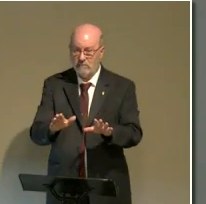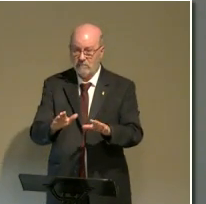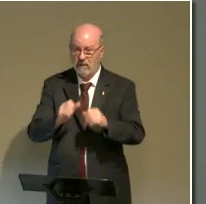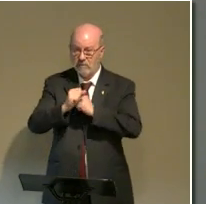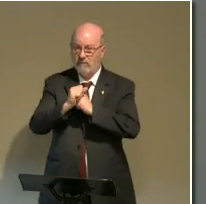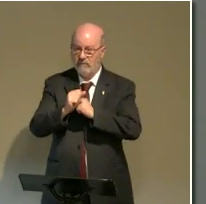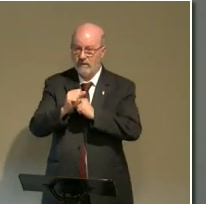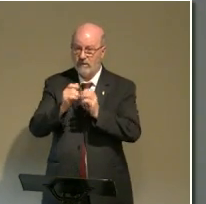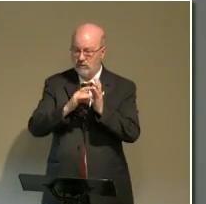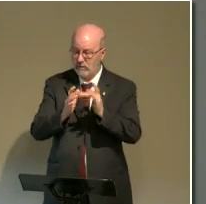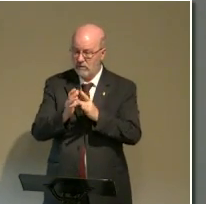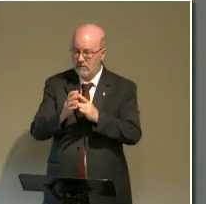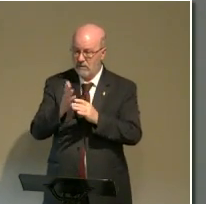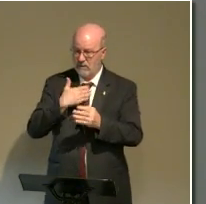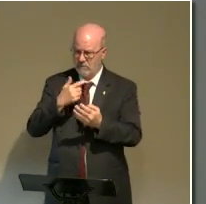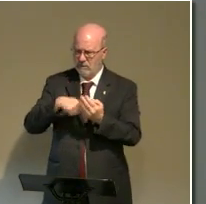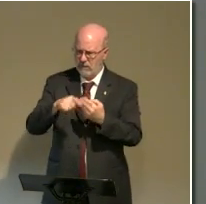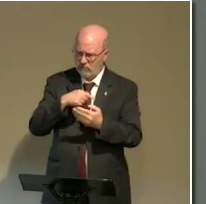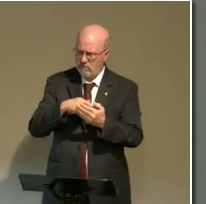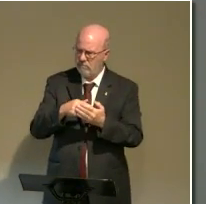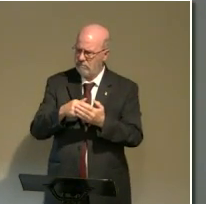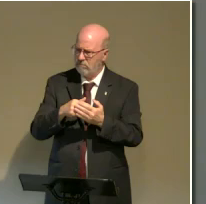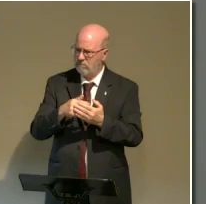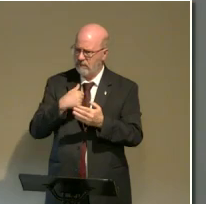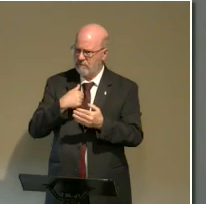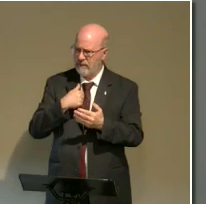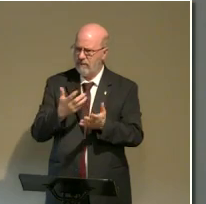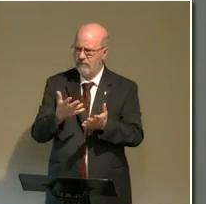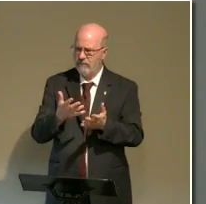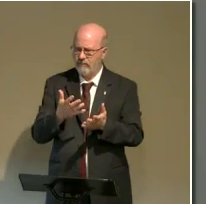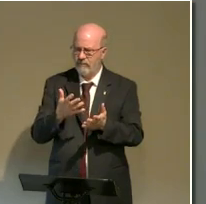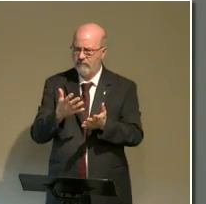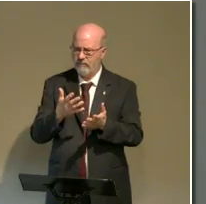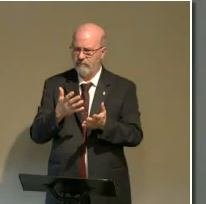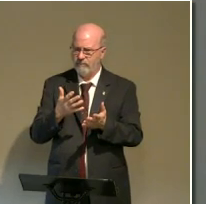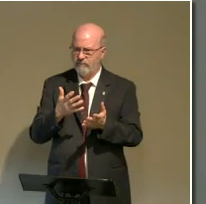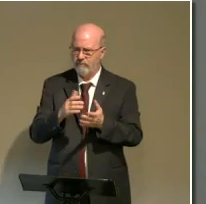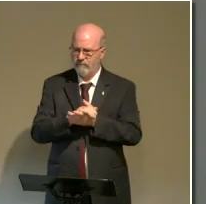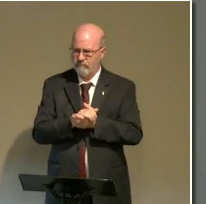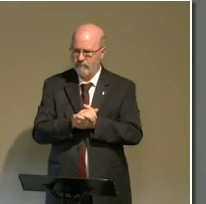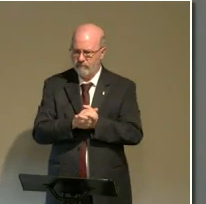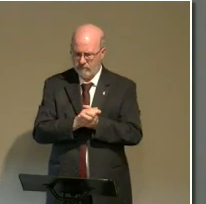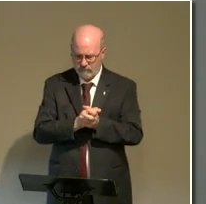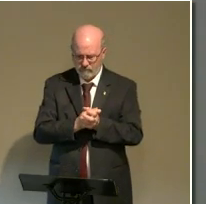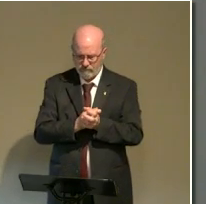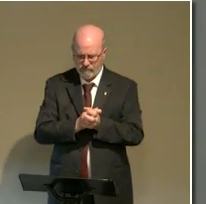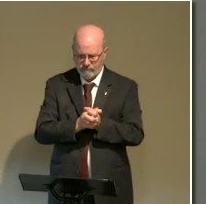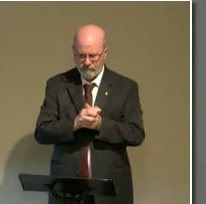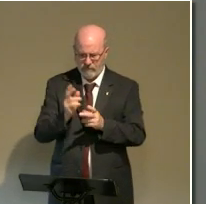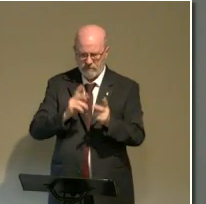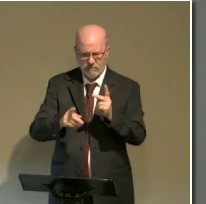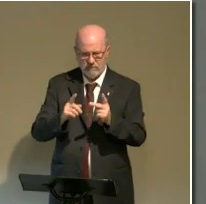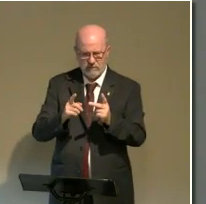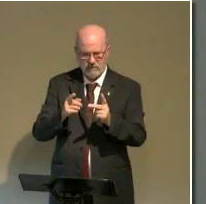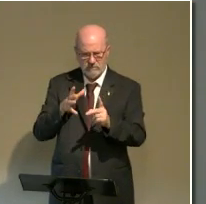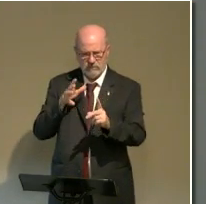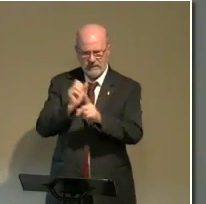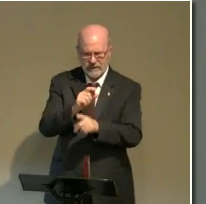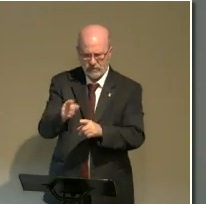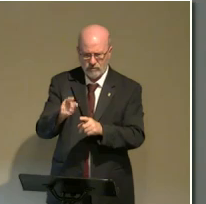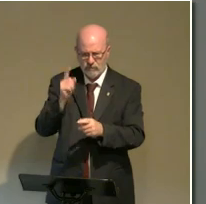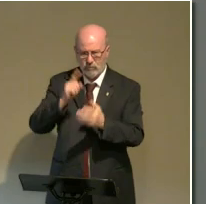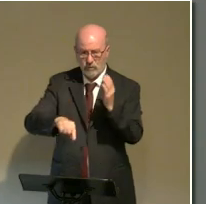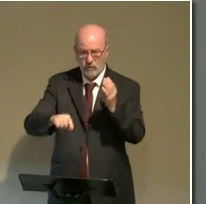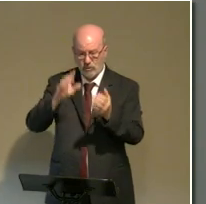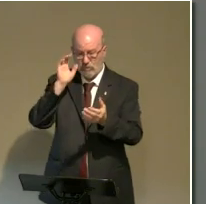it because that's my circle. That's me, right? So have people ever attacked you for what